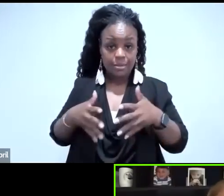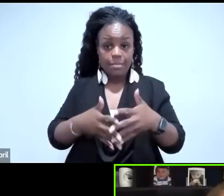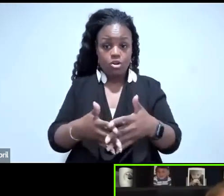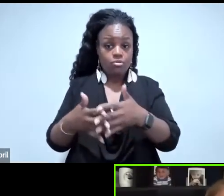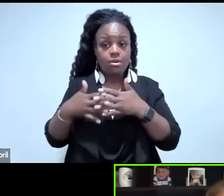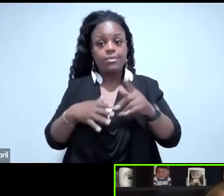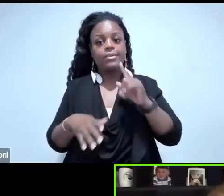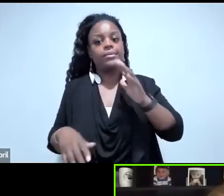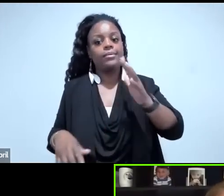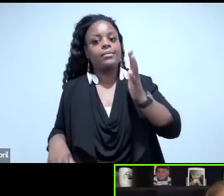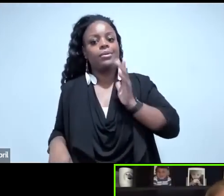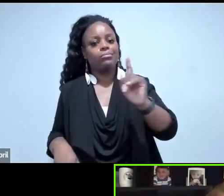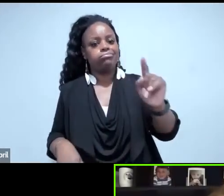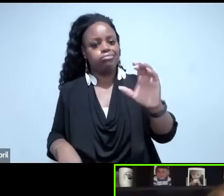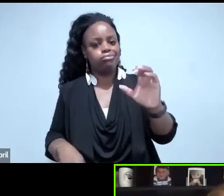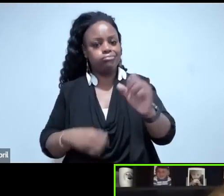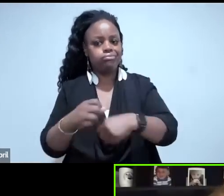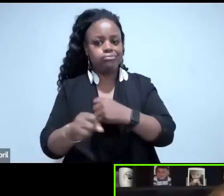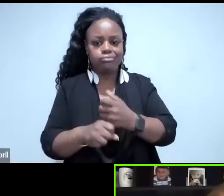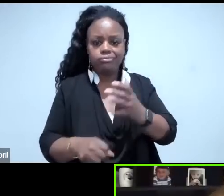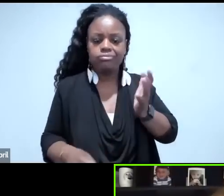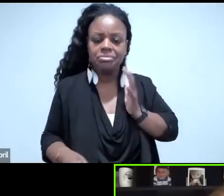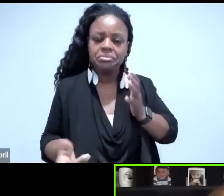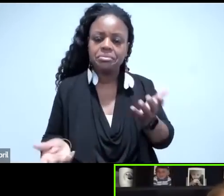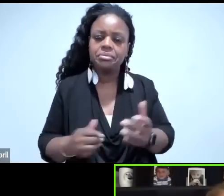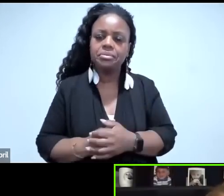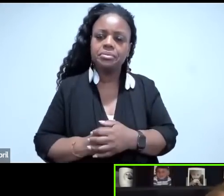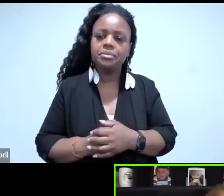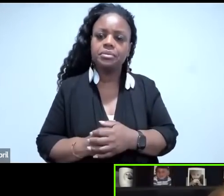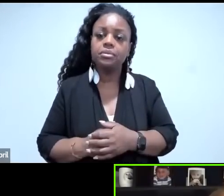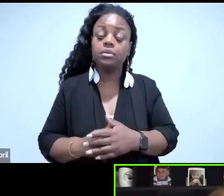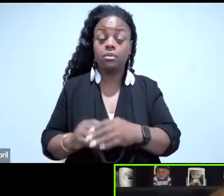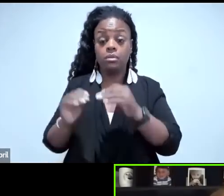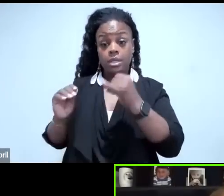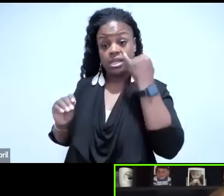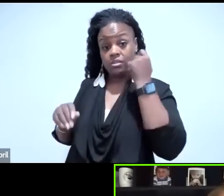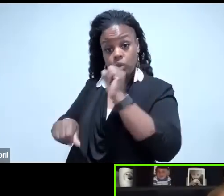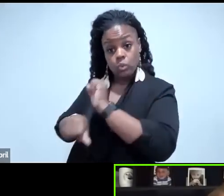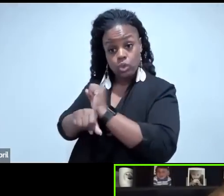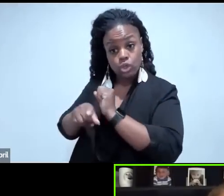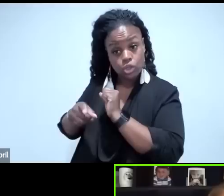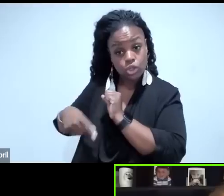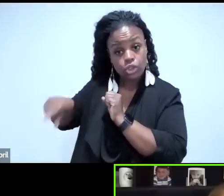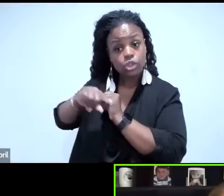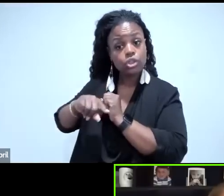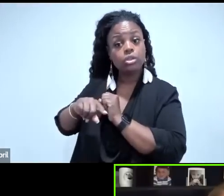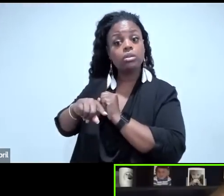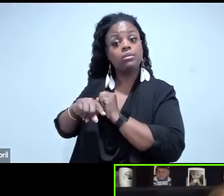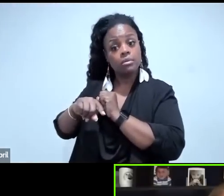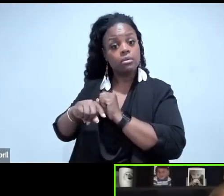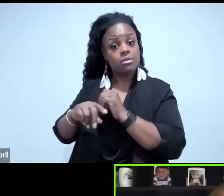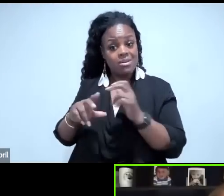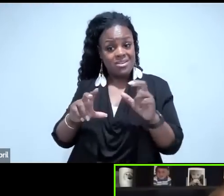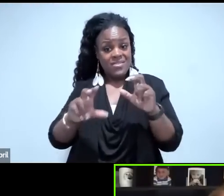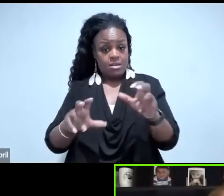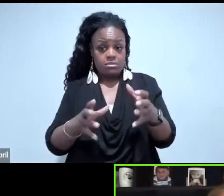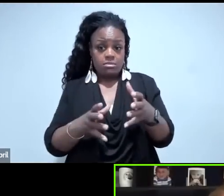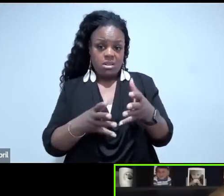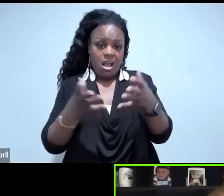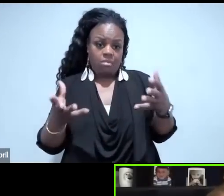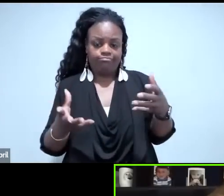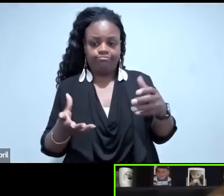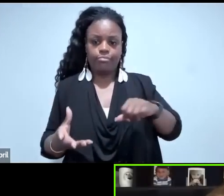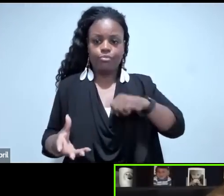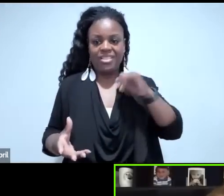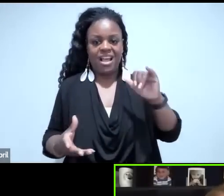a good, decent amount of work, take pride in that work, give into the American economy and contribute to that, that